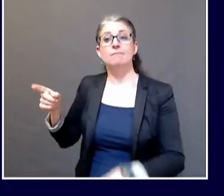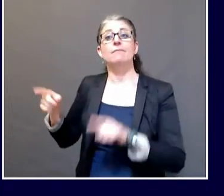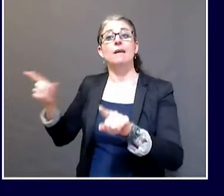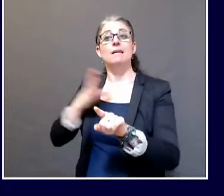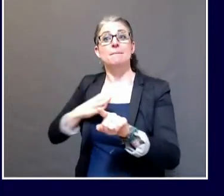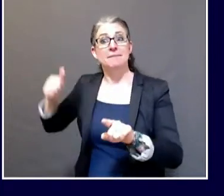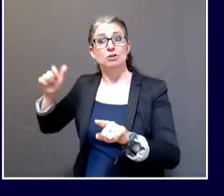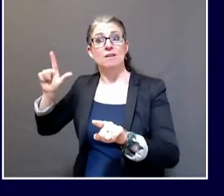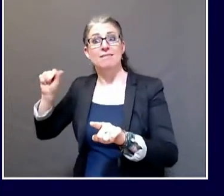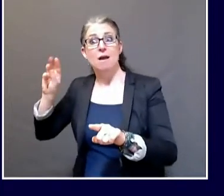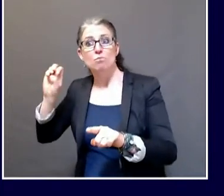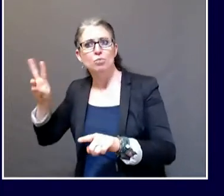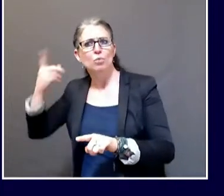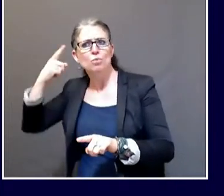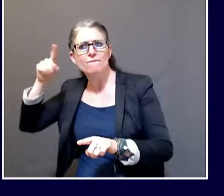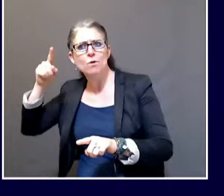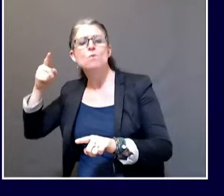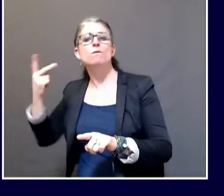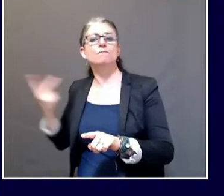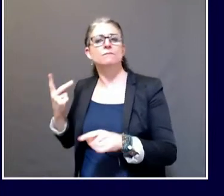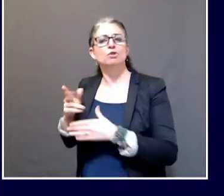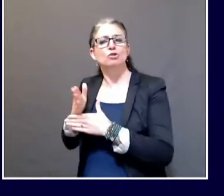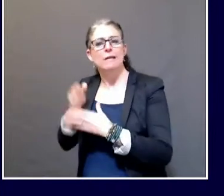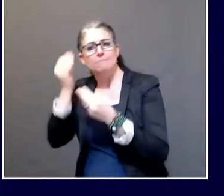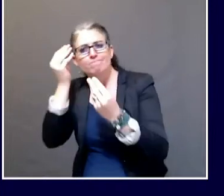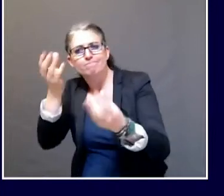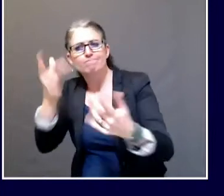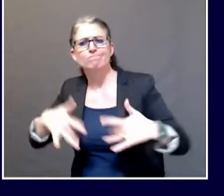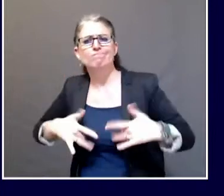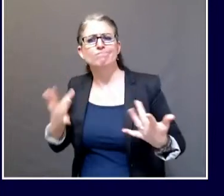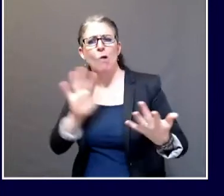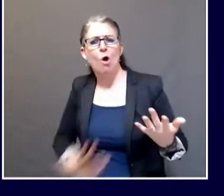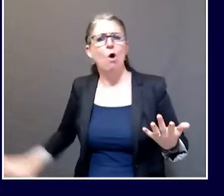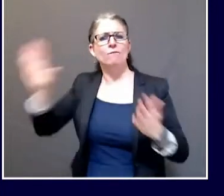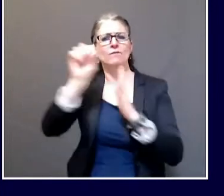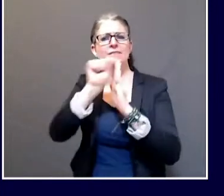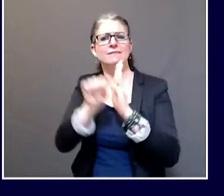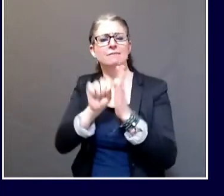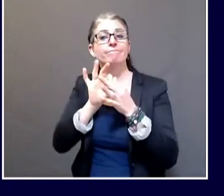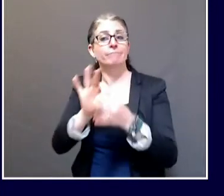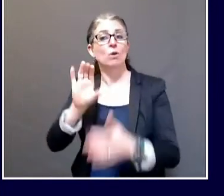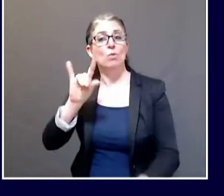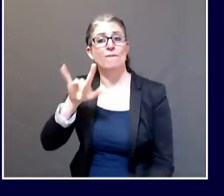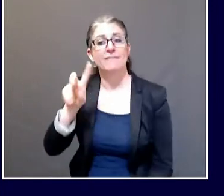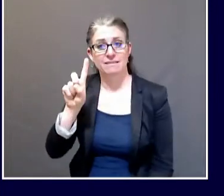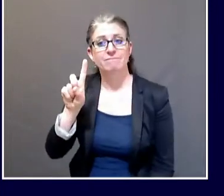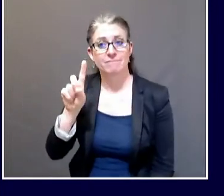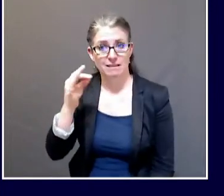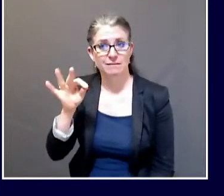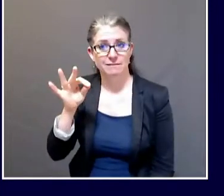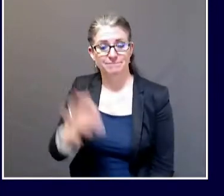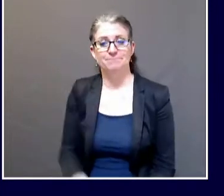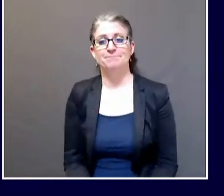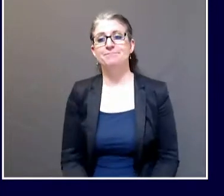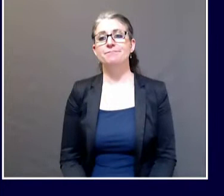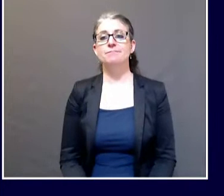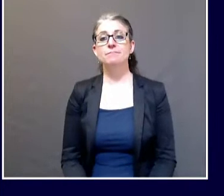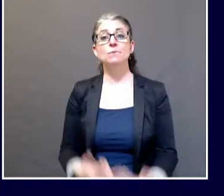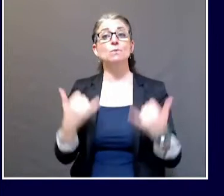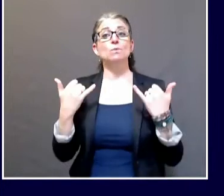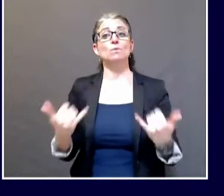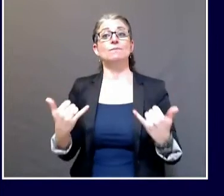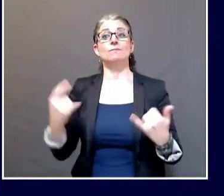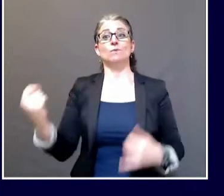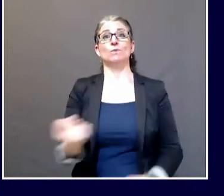everyone an update on where we stand with respect to COVID-19 all across the state of Maine for today,